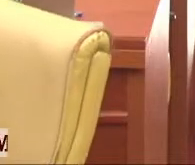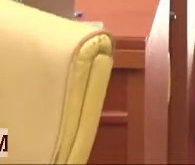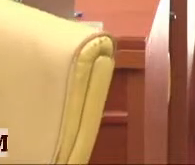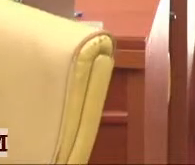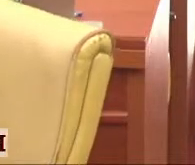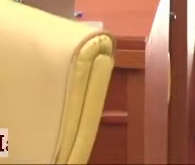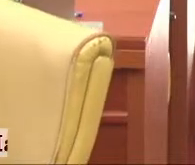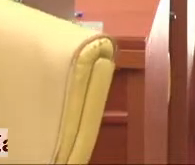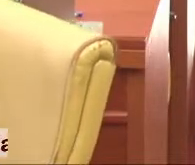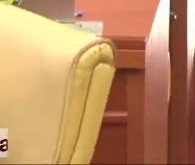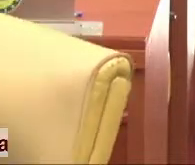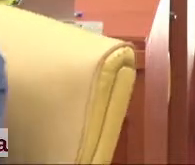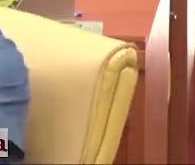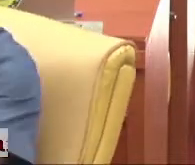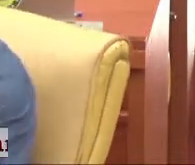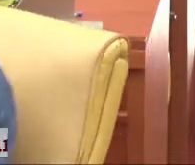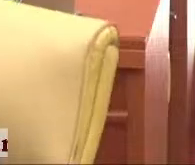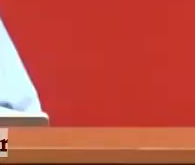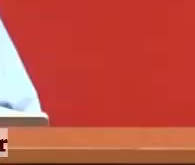Speaker.